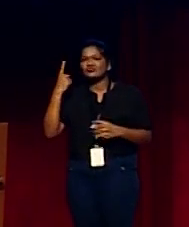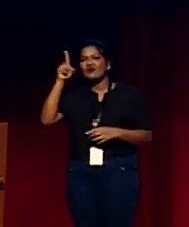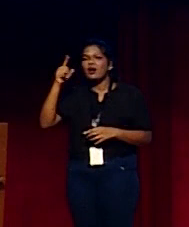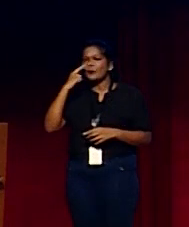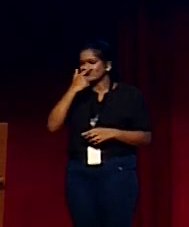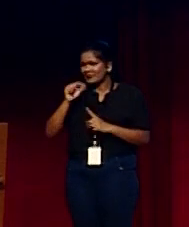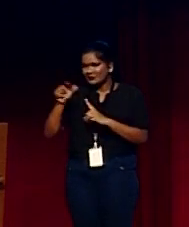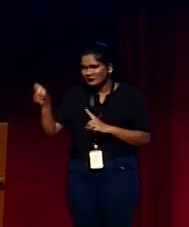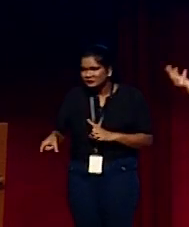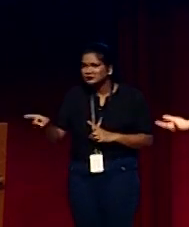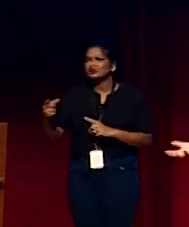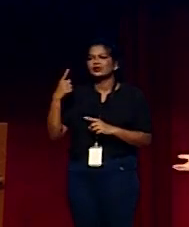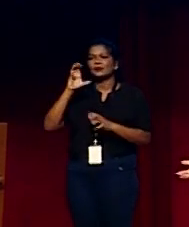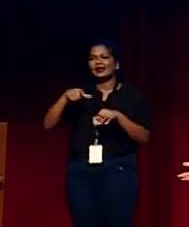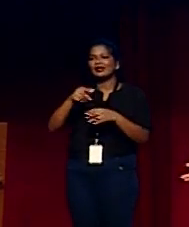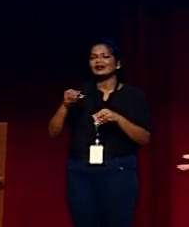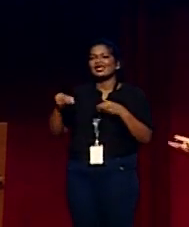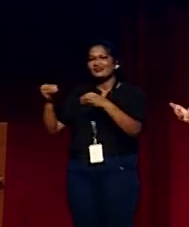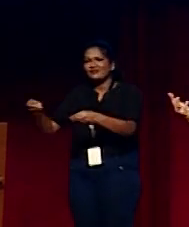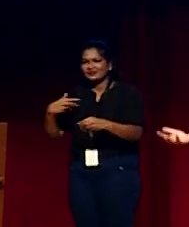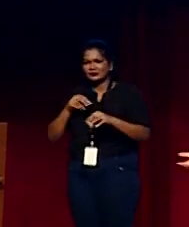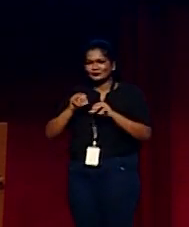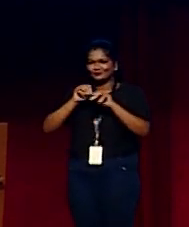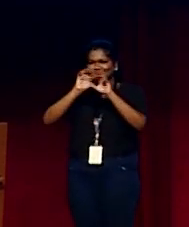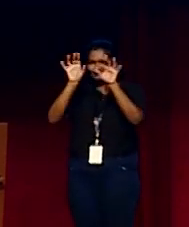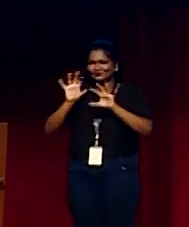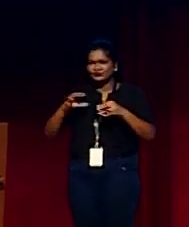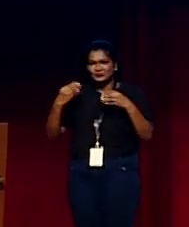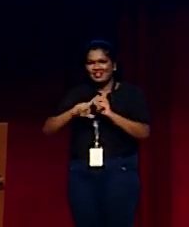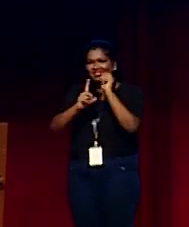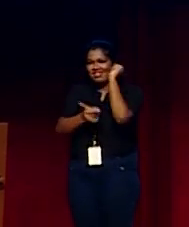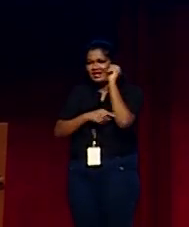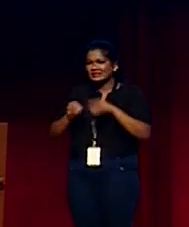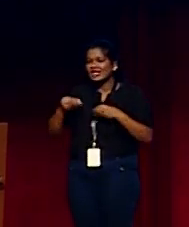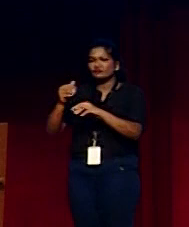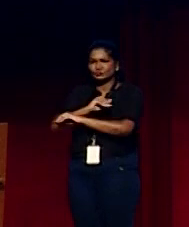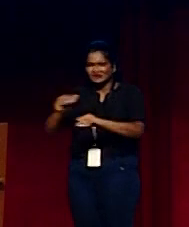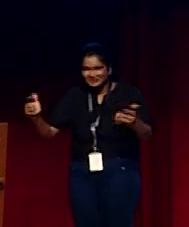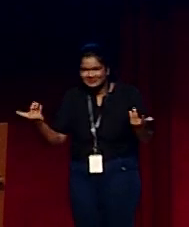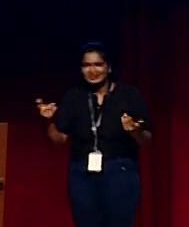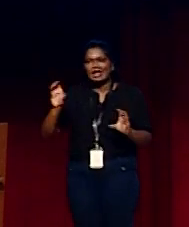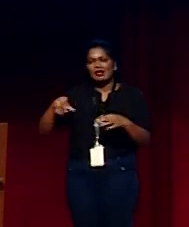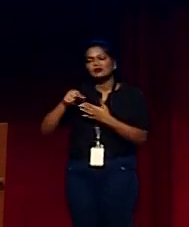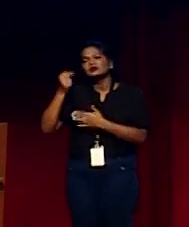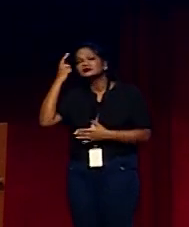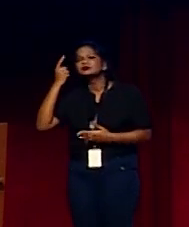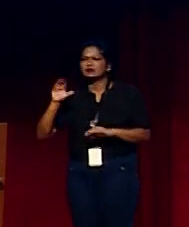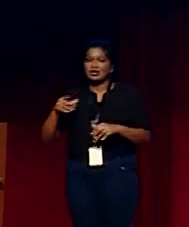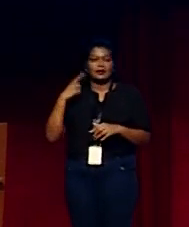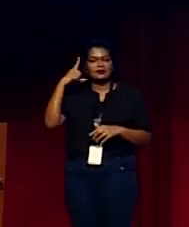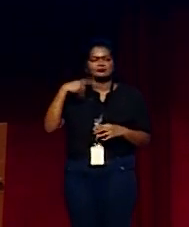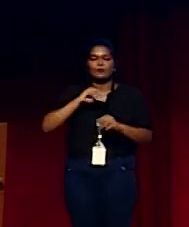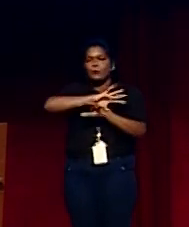impaired students, which you can give to your student who likes tactile graphics, give to your student who wants to read it in Braille. So we bring this